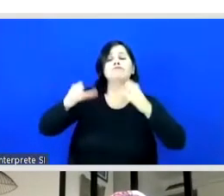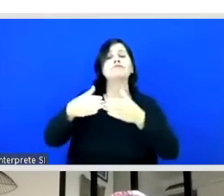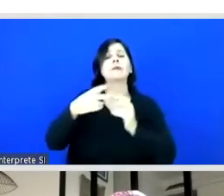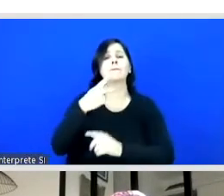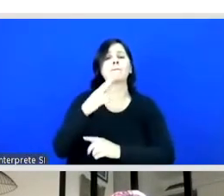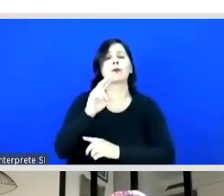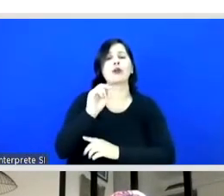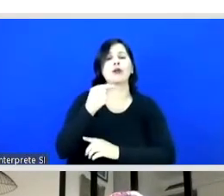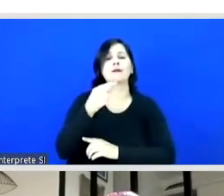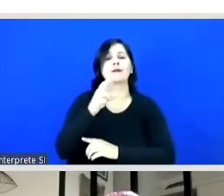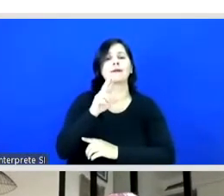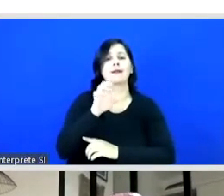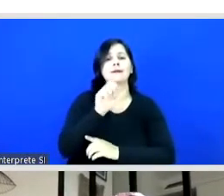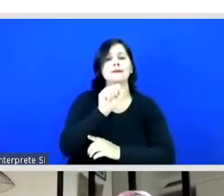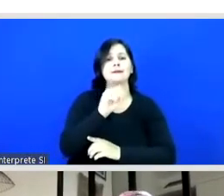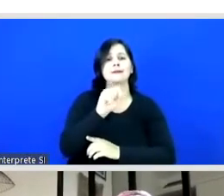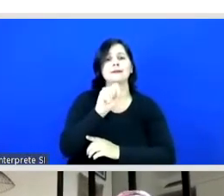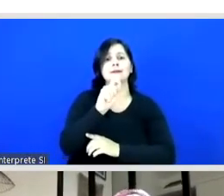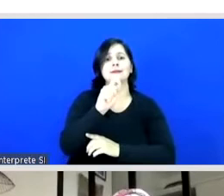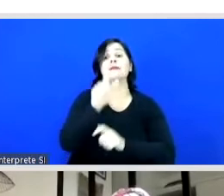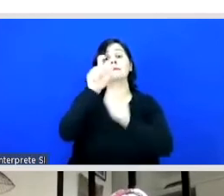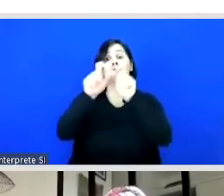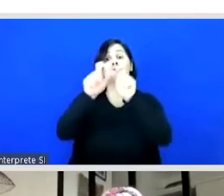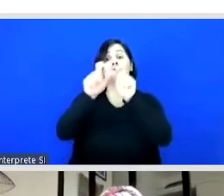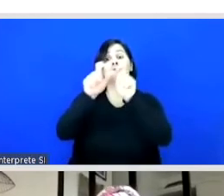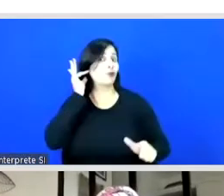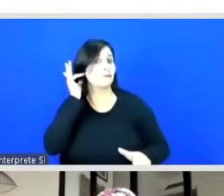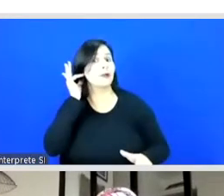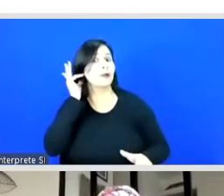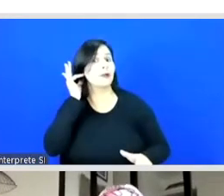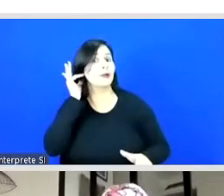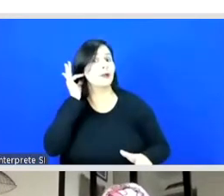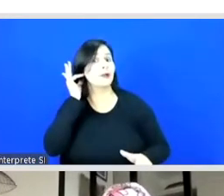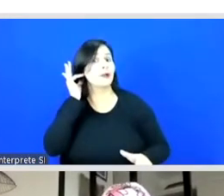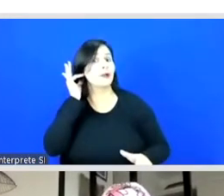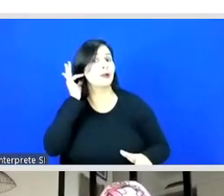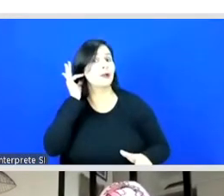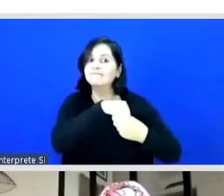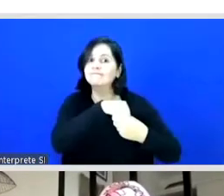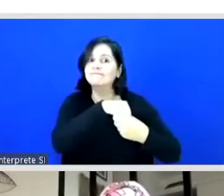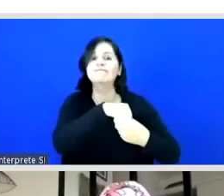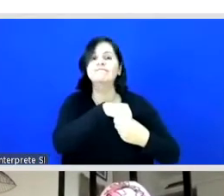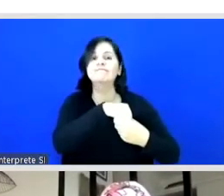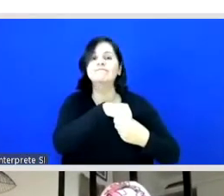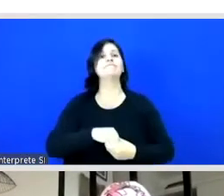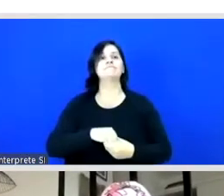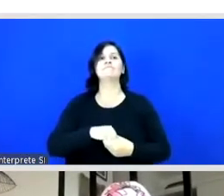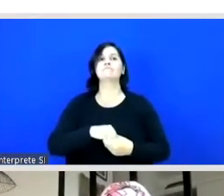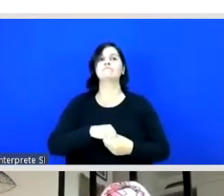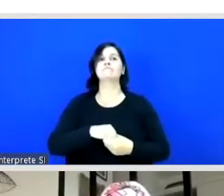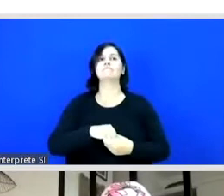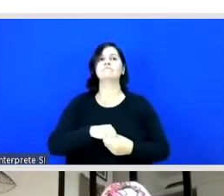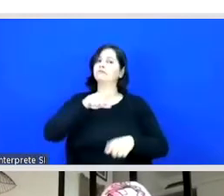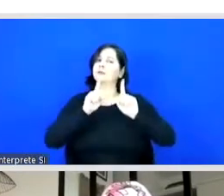have figures to talk to and to actually influence policymakers that women are much more eager and ready to embrace